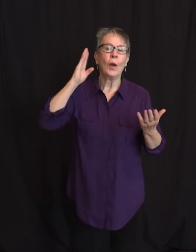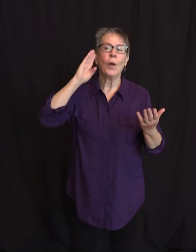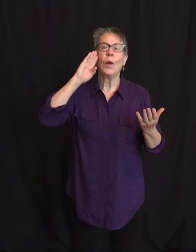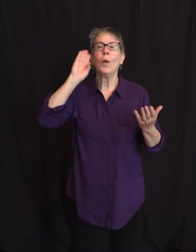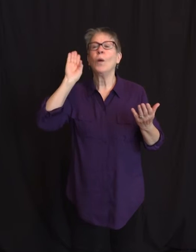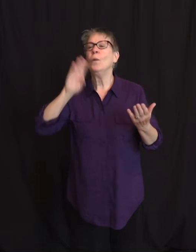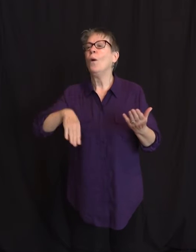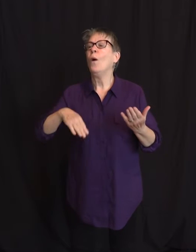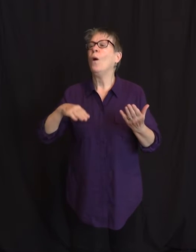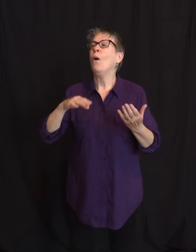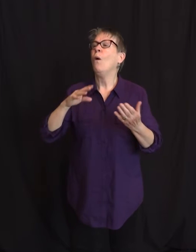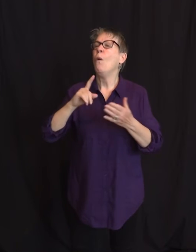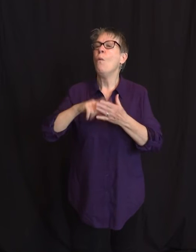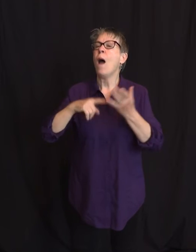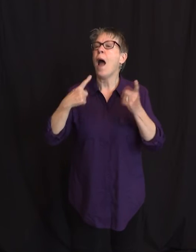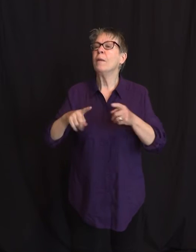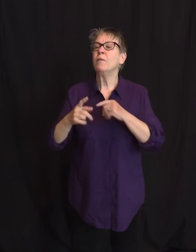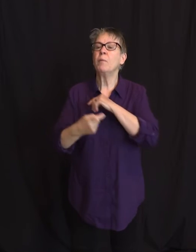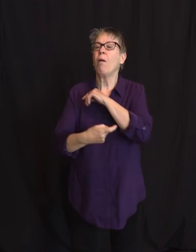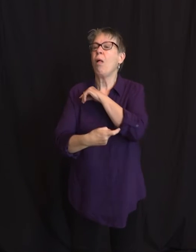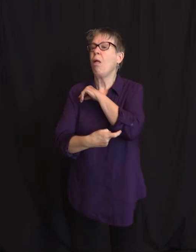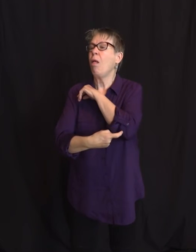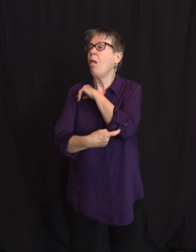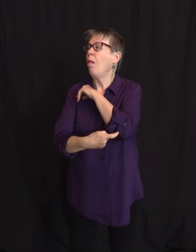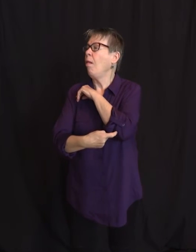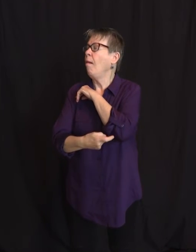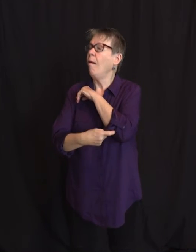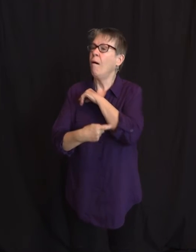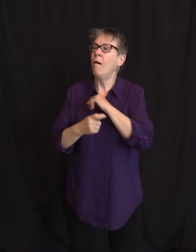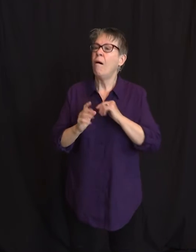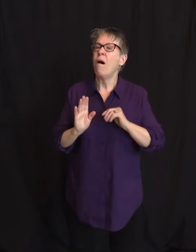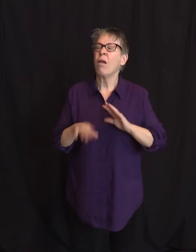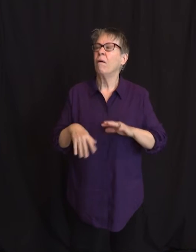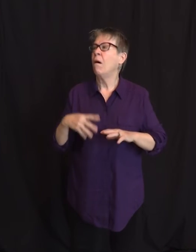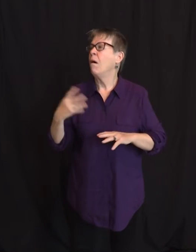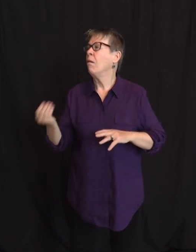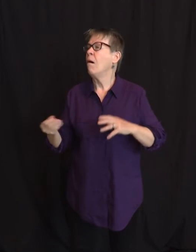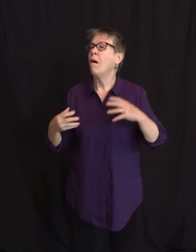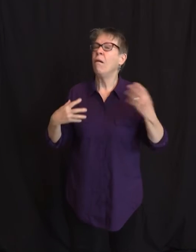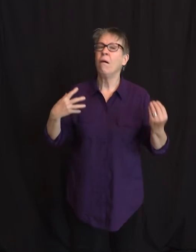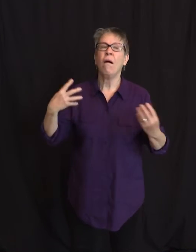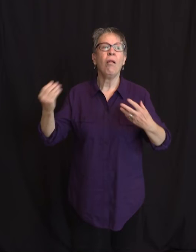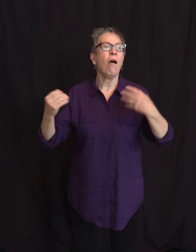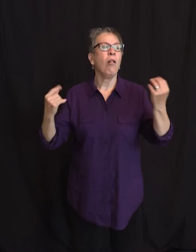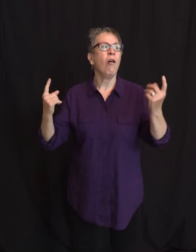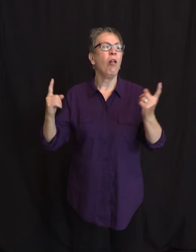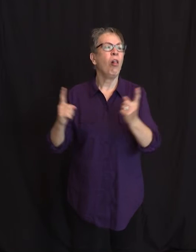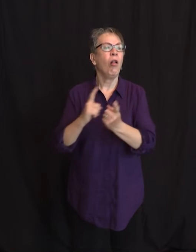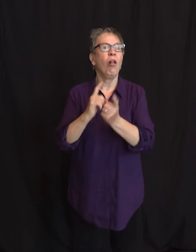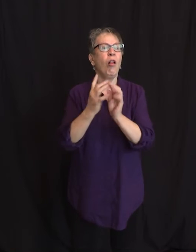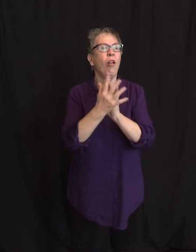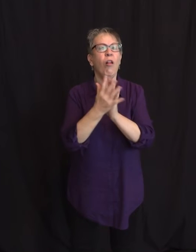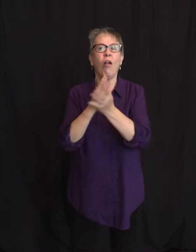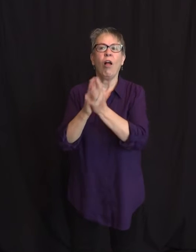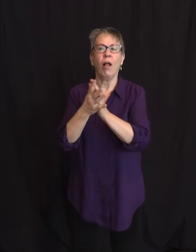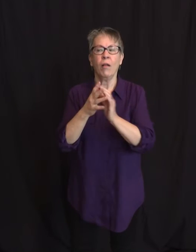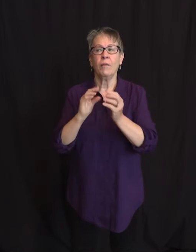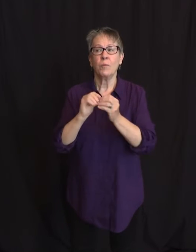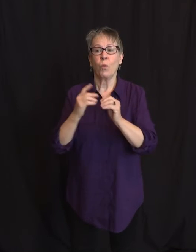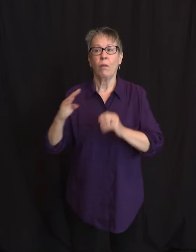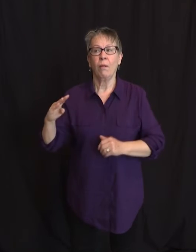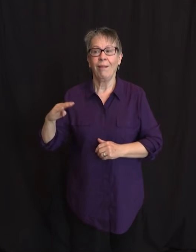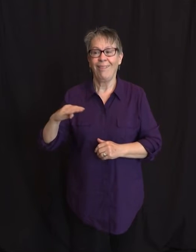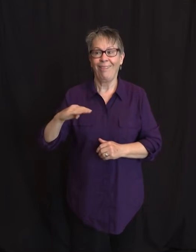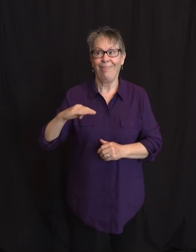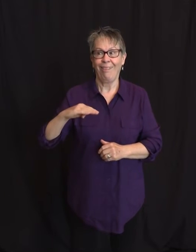to infections, hospitalizations, ICU beds, ventilator use, and sadly, fatalities. So